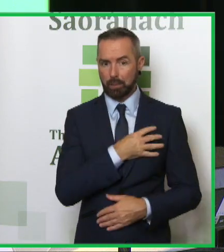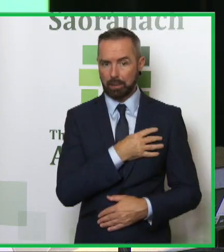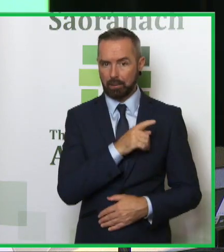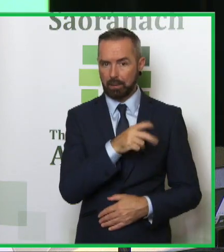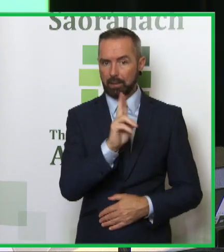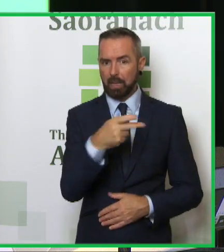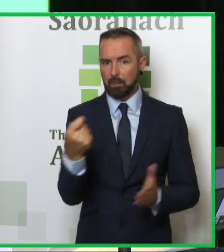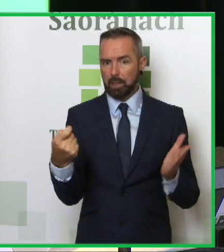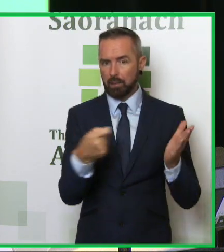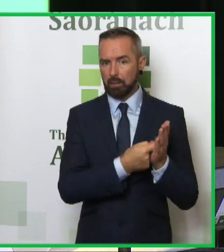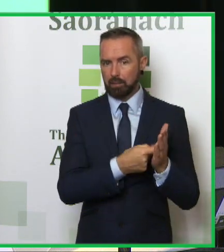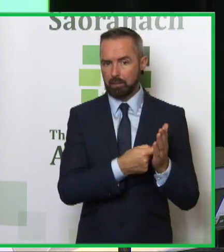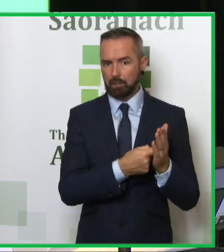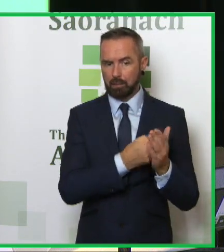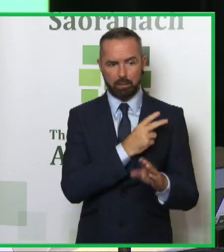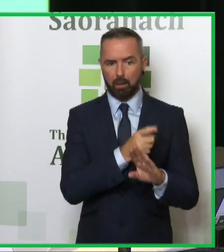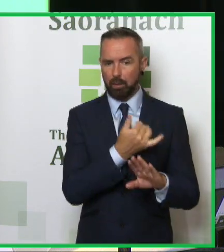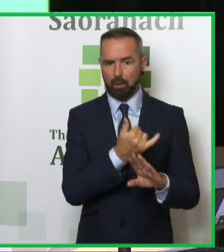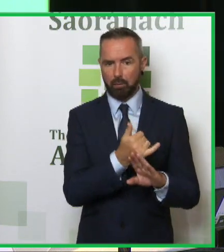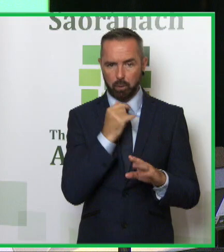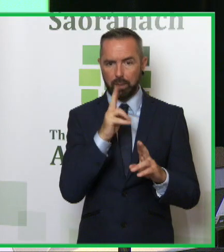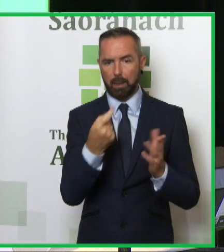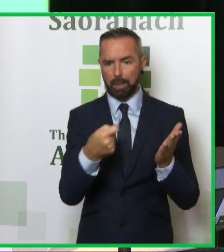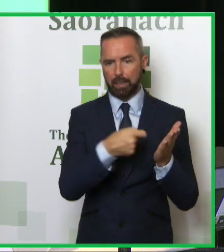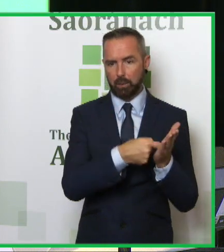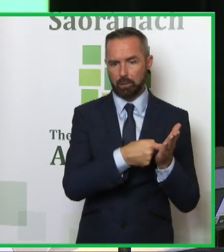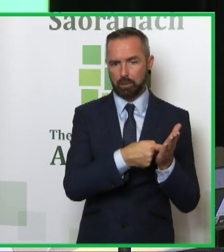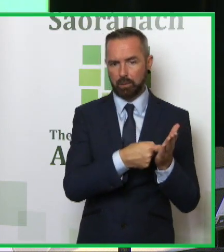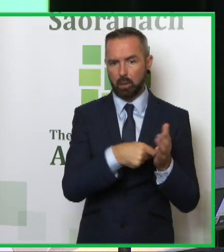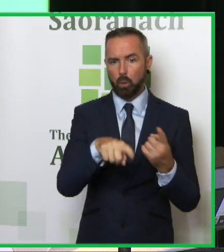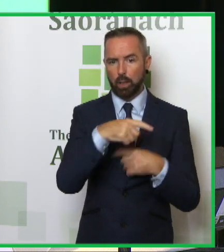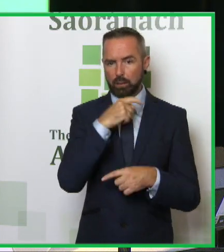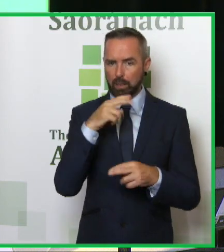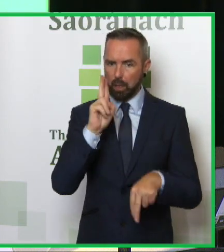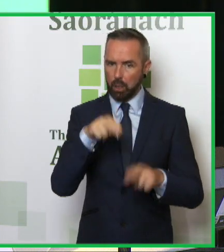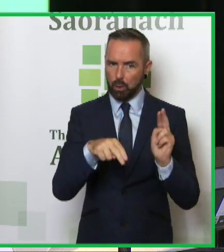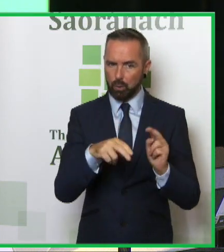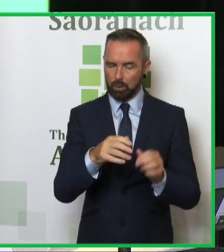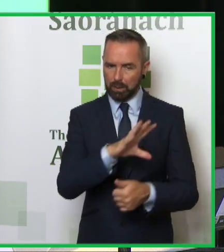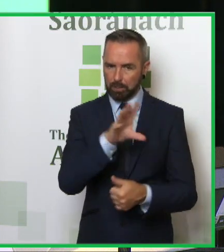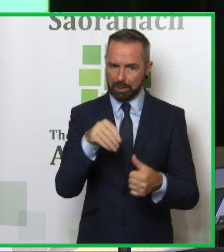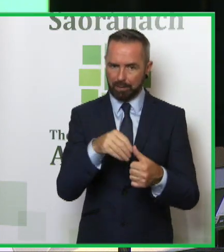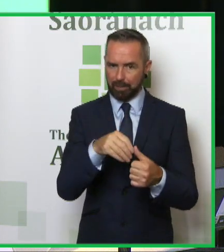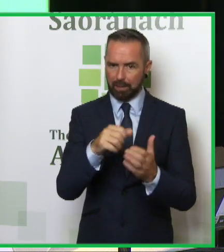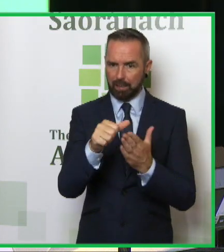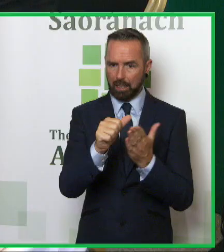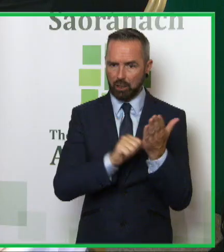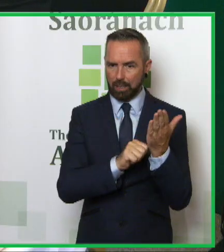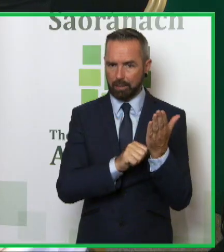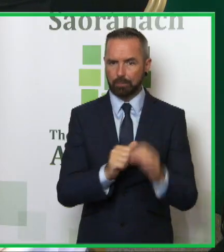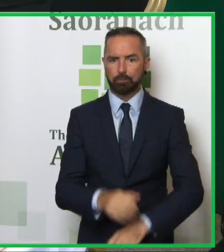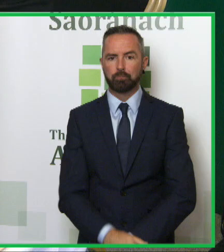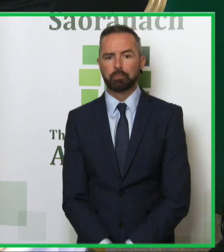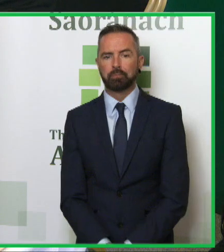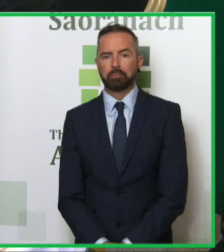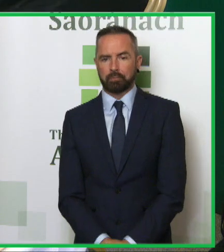tabled, and it's not tabled that often. Well, we're saying a new dedicated committee or dedicated. Okay, I think it might be best to specify that then in the